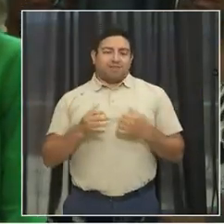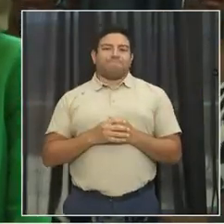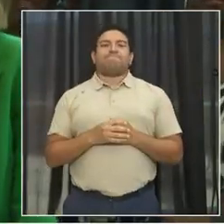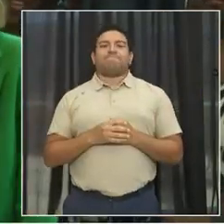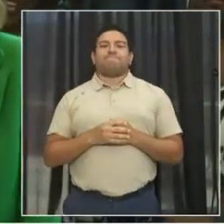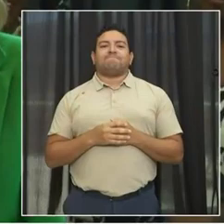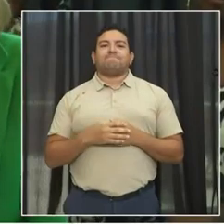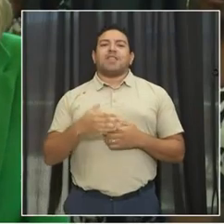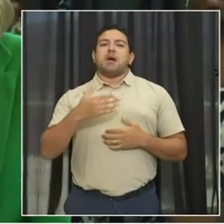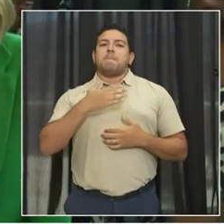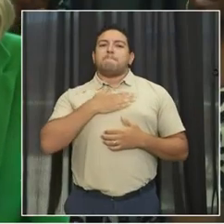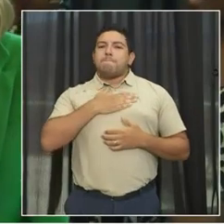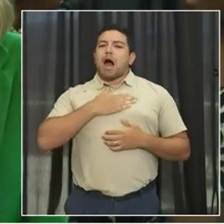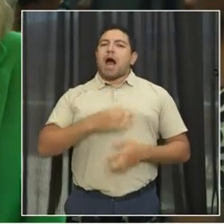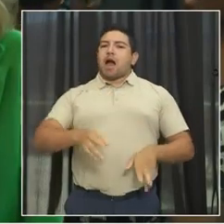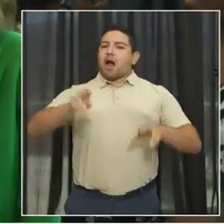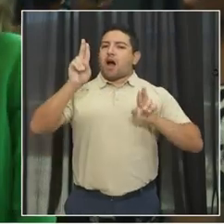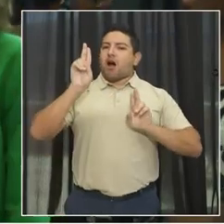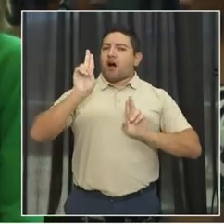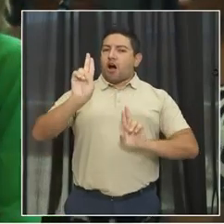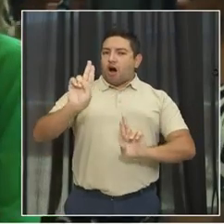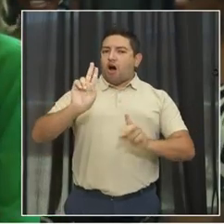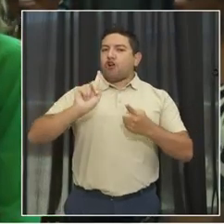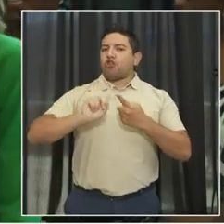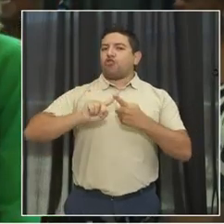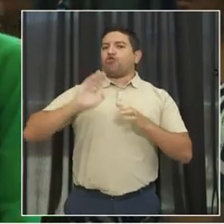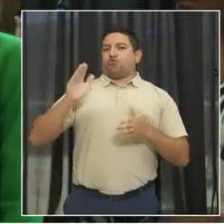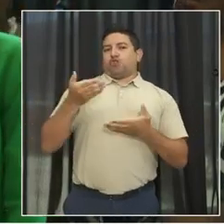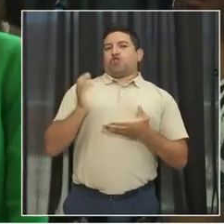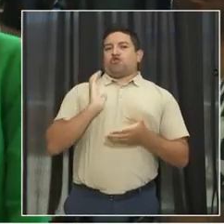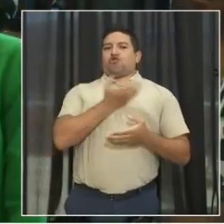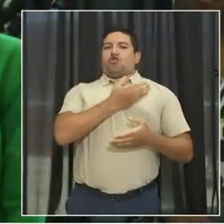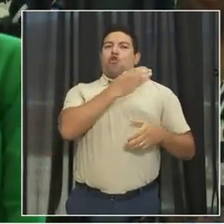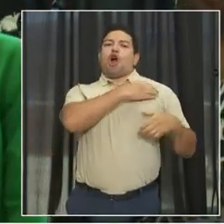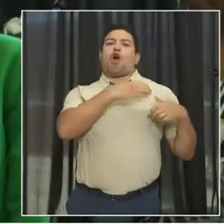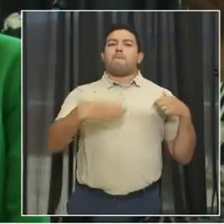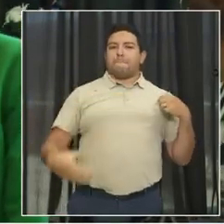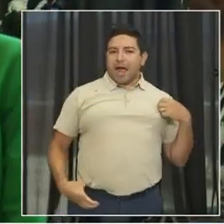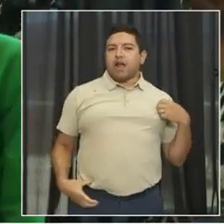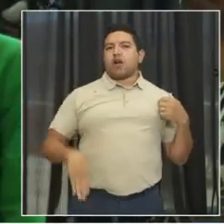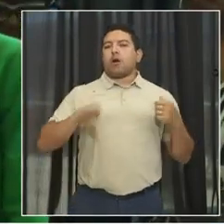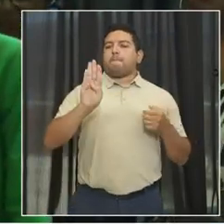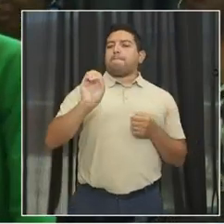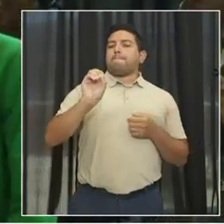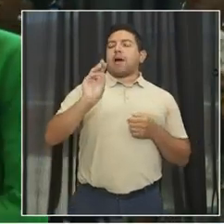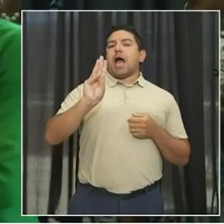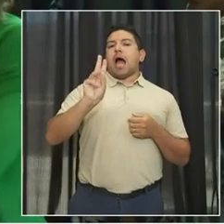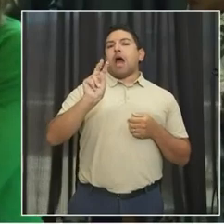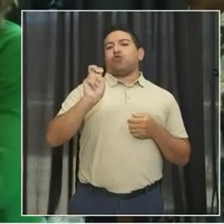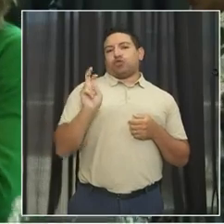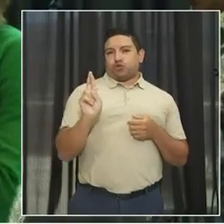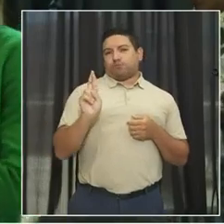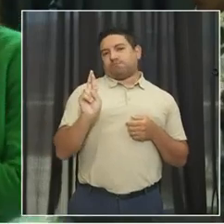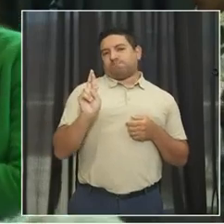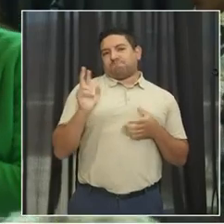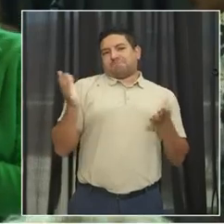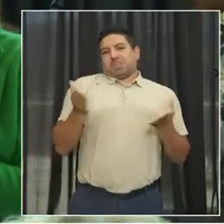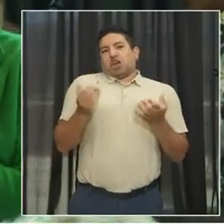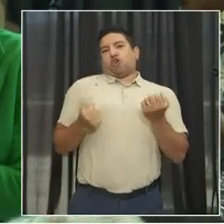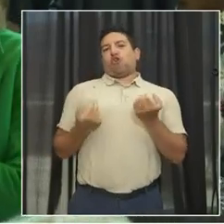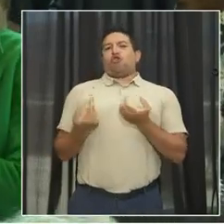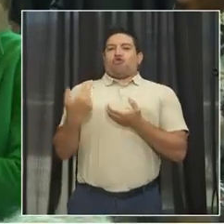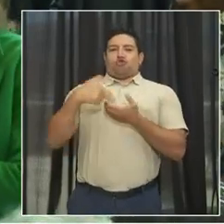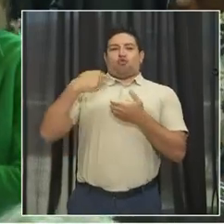is my distinct pleasure to introduce our mayor, Muriel Bowser, here to join